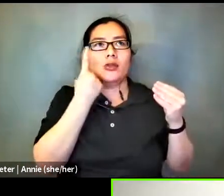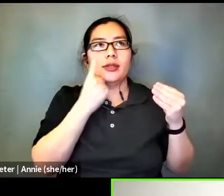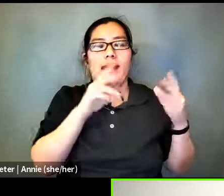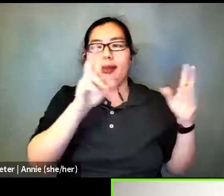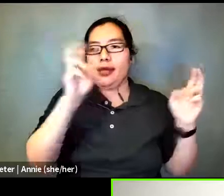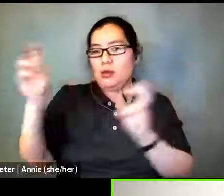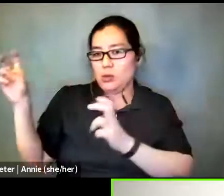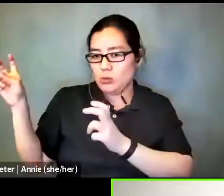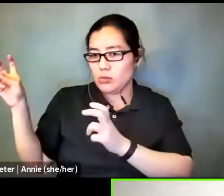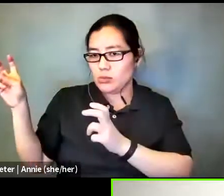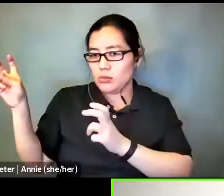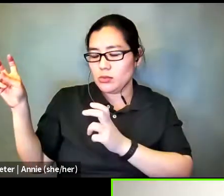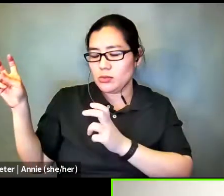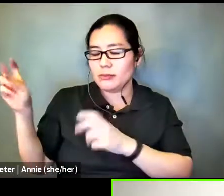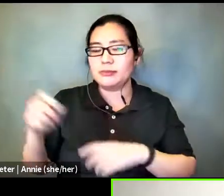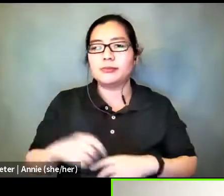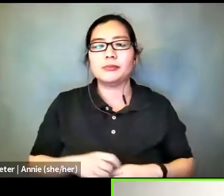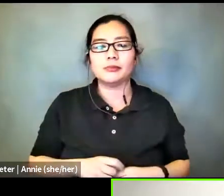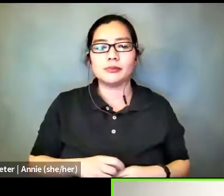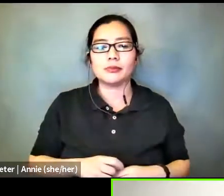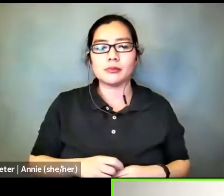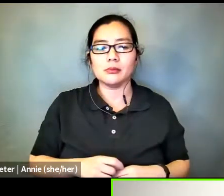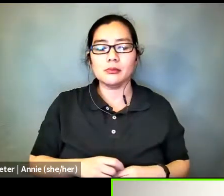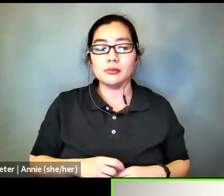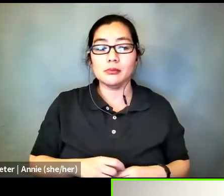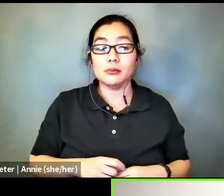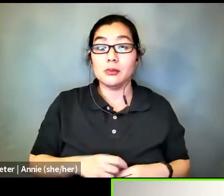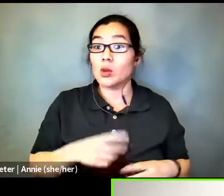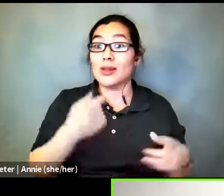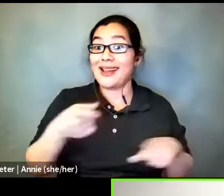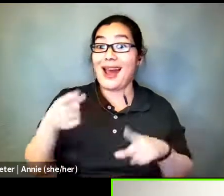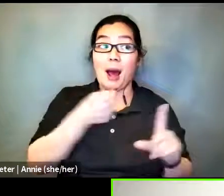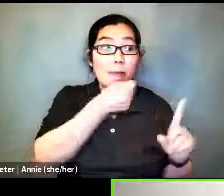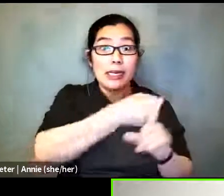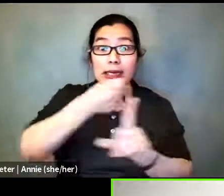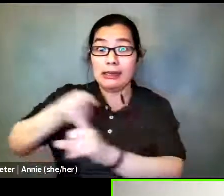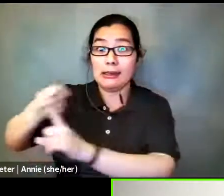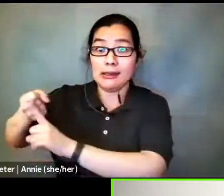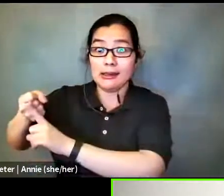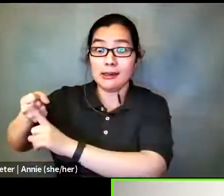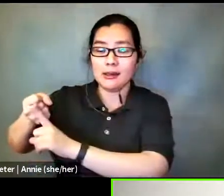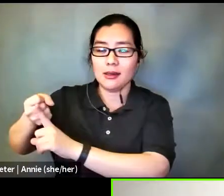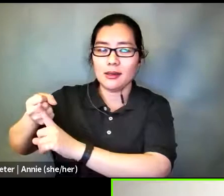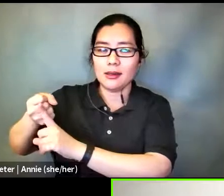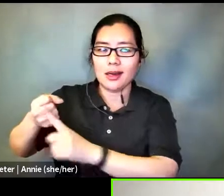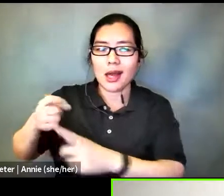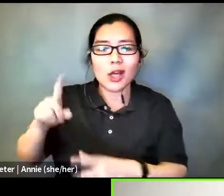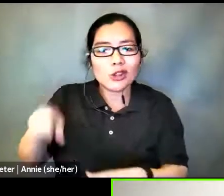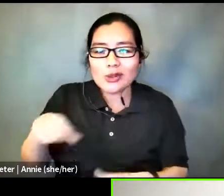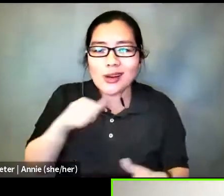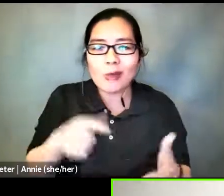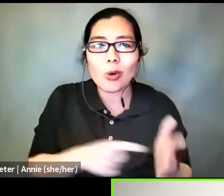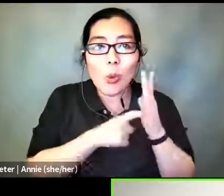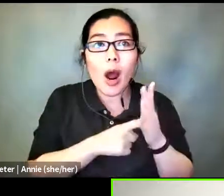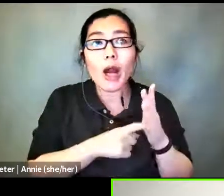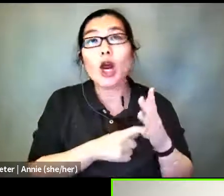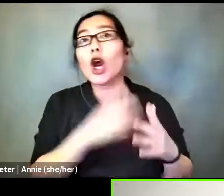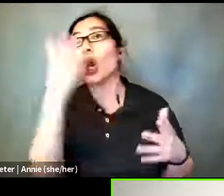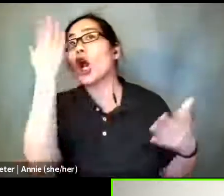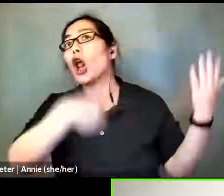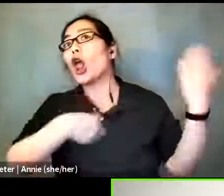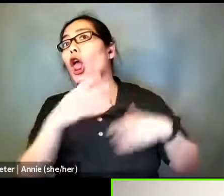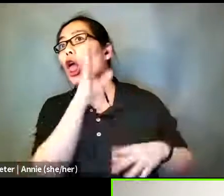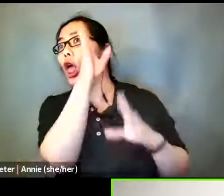taken these incidents for so many people to understand that